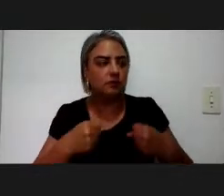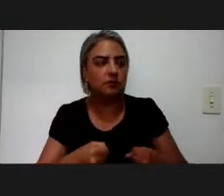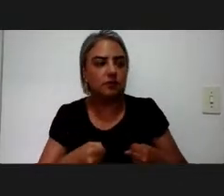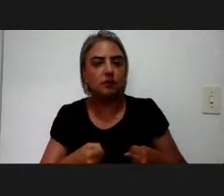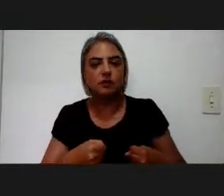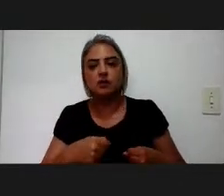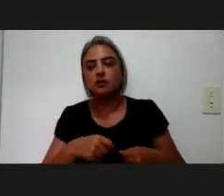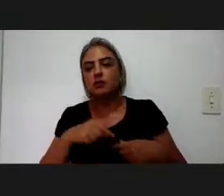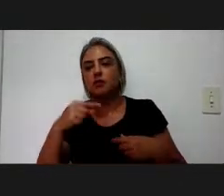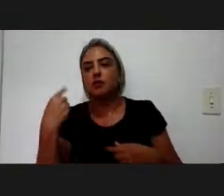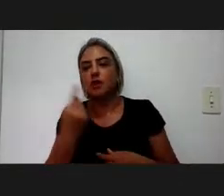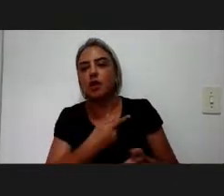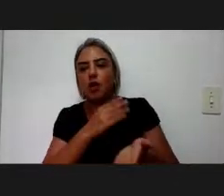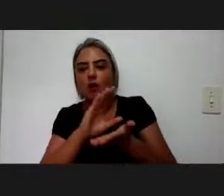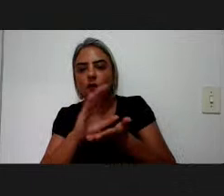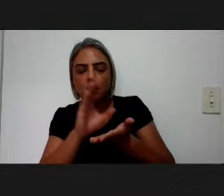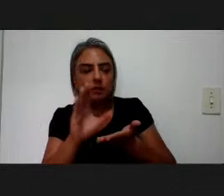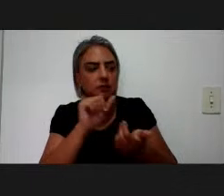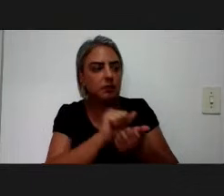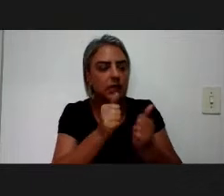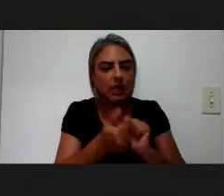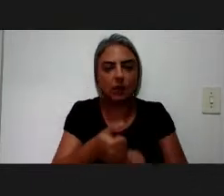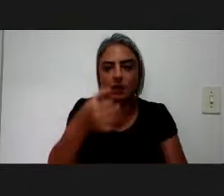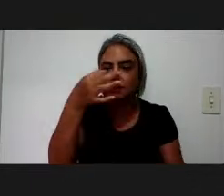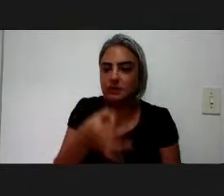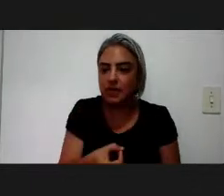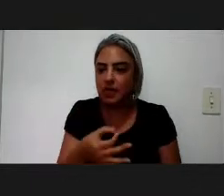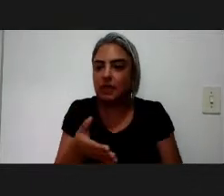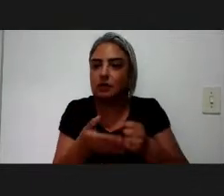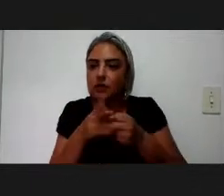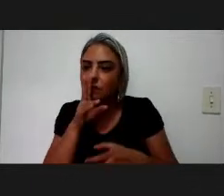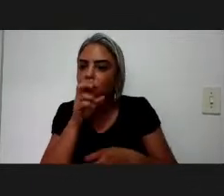Prioritize the defense of the primary care model,